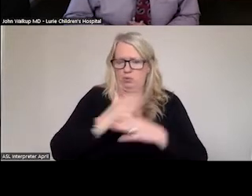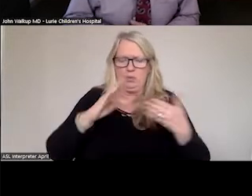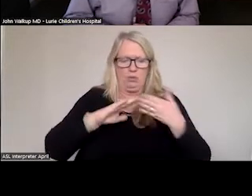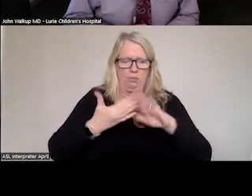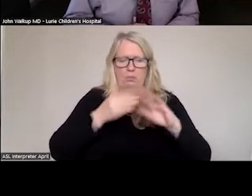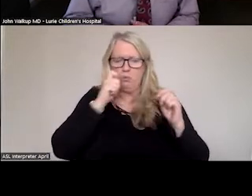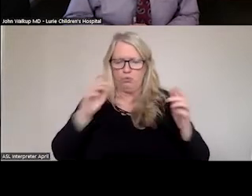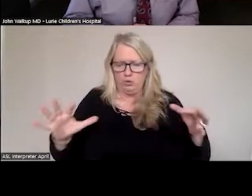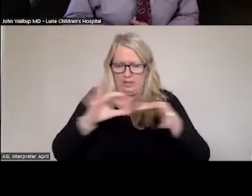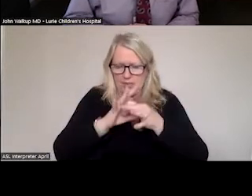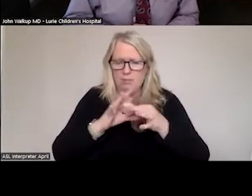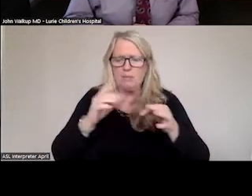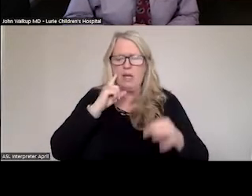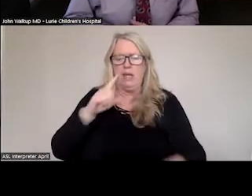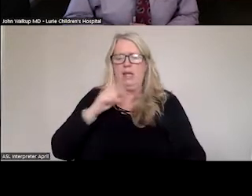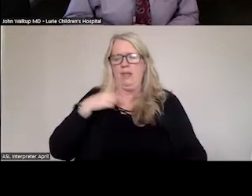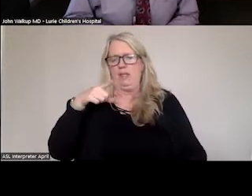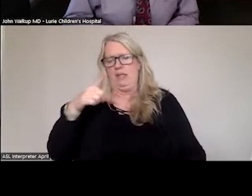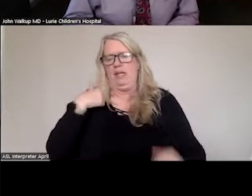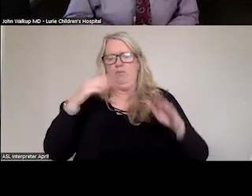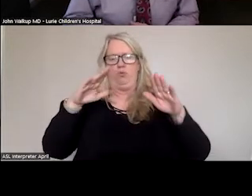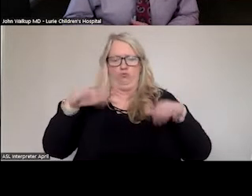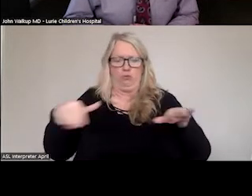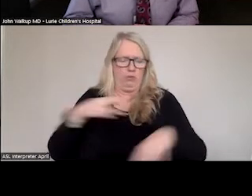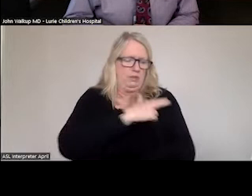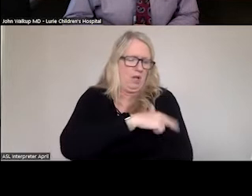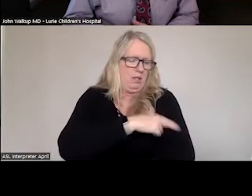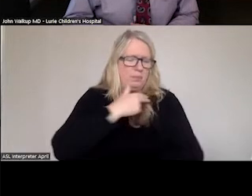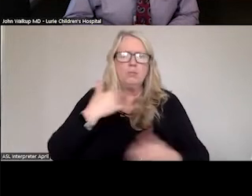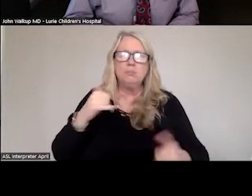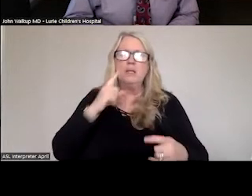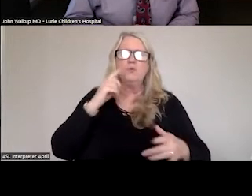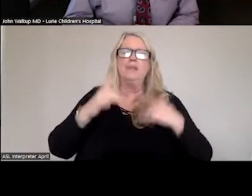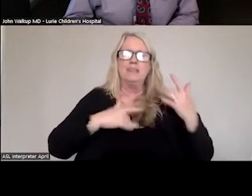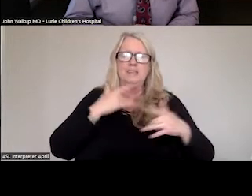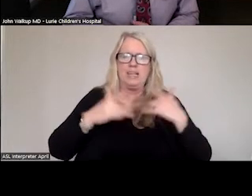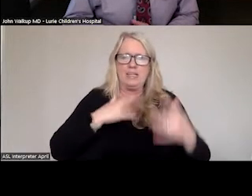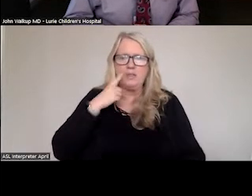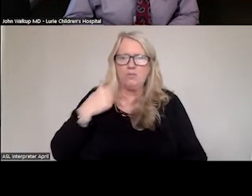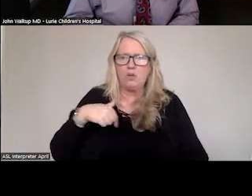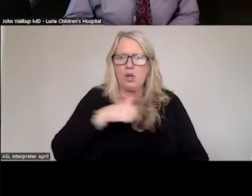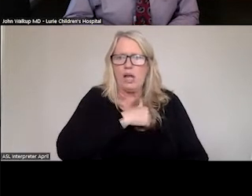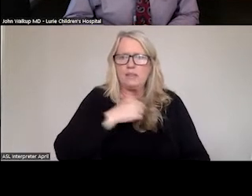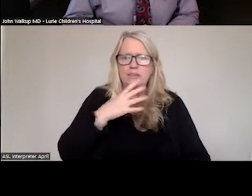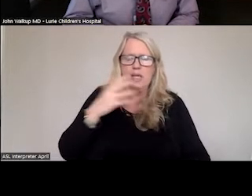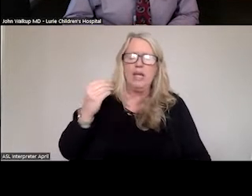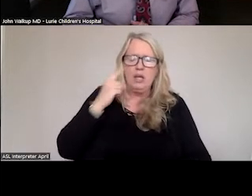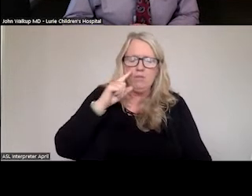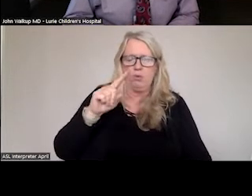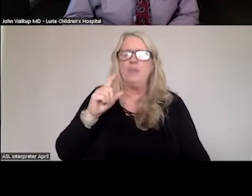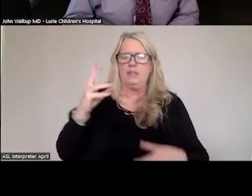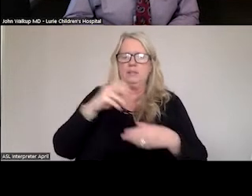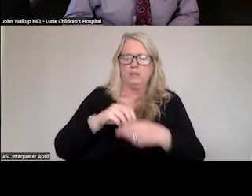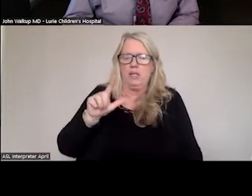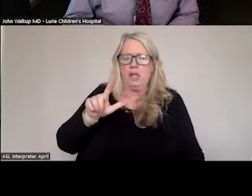United and our Healing Through Justice initiative and Lurie Children's Hospital. And that's really exciting for us as we embark on this journey because,